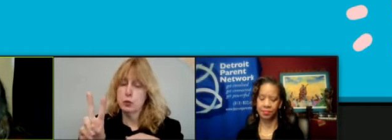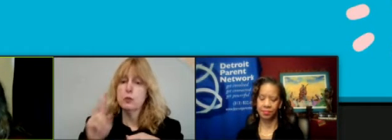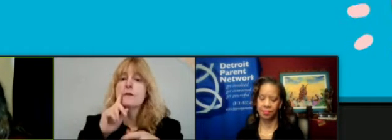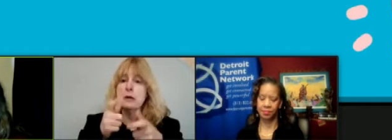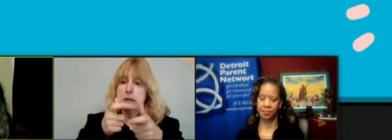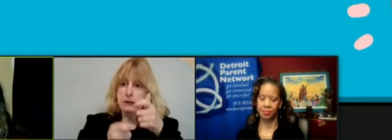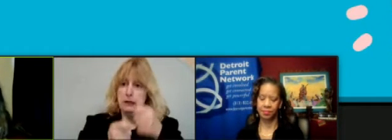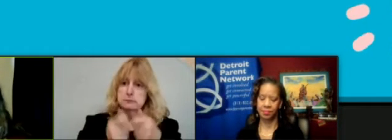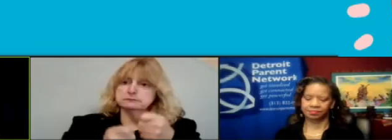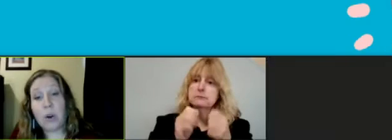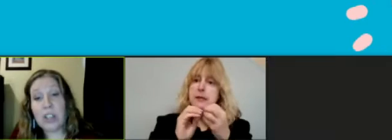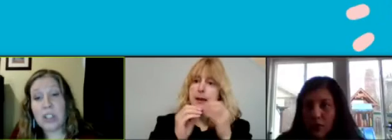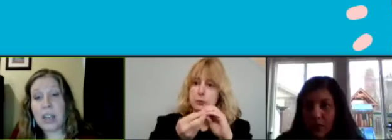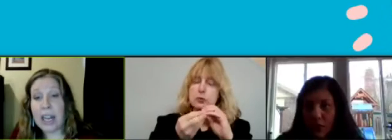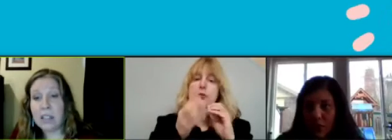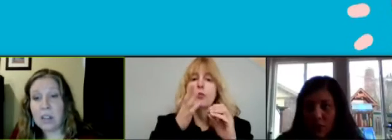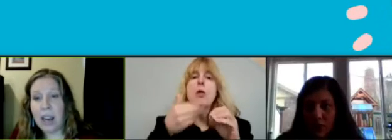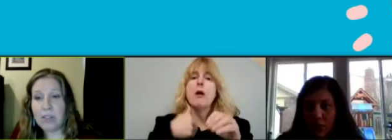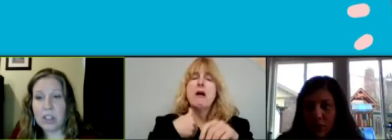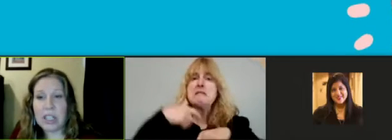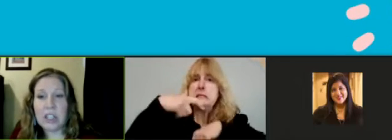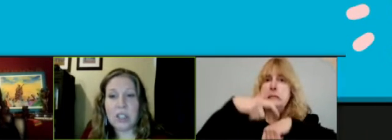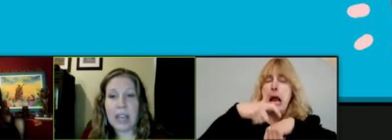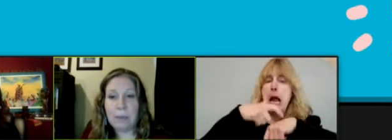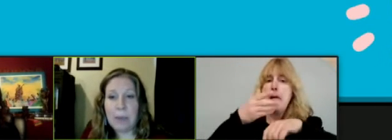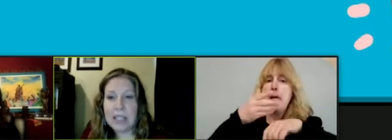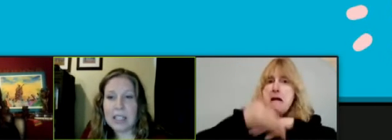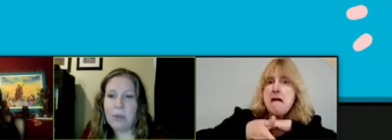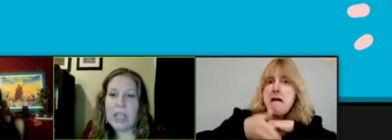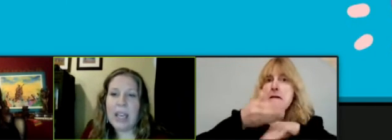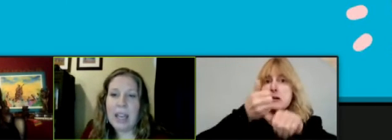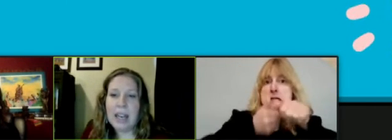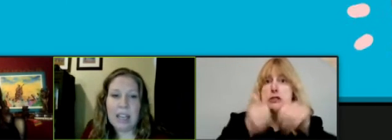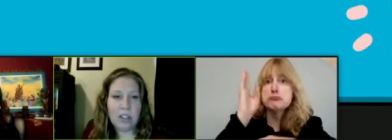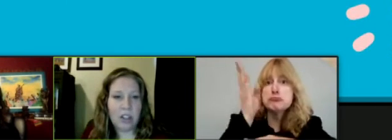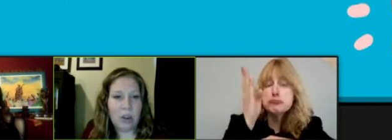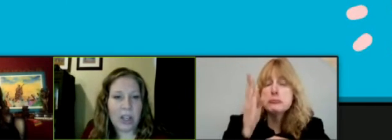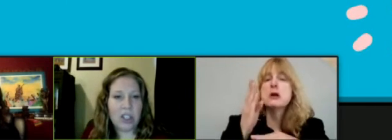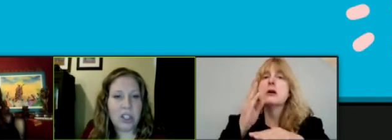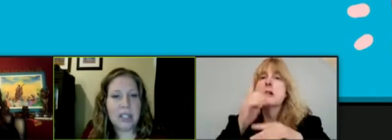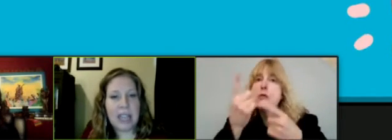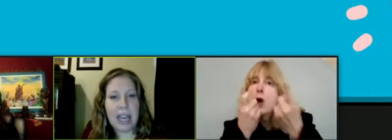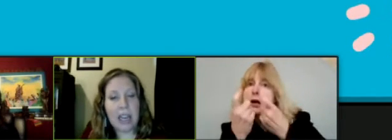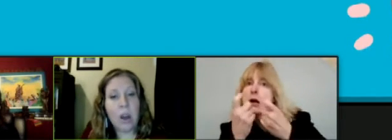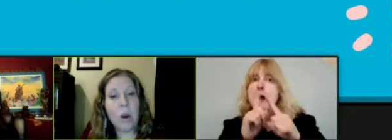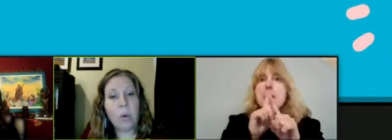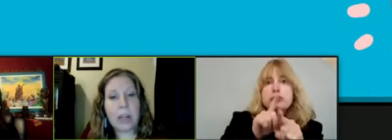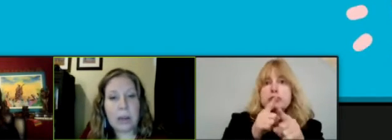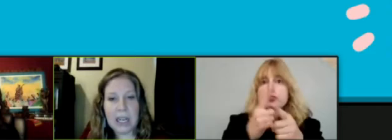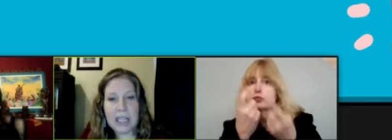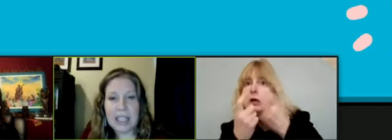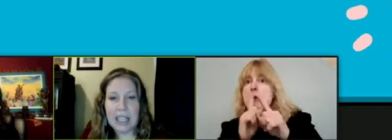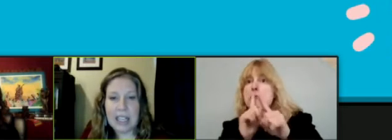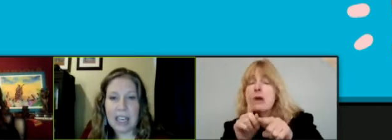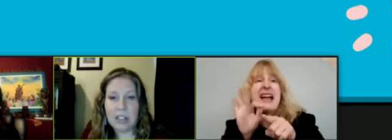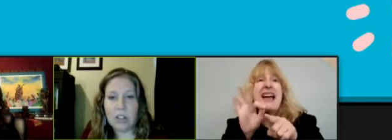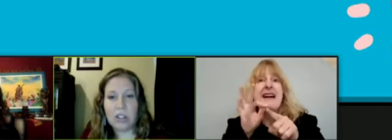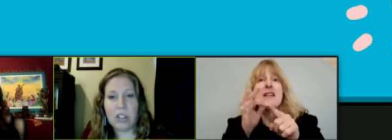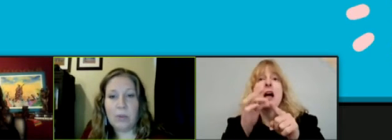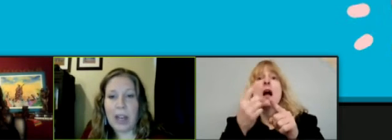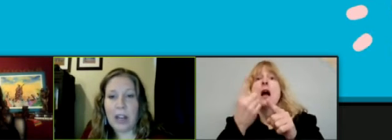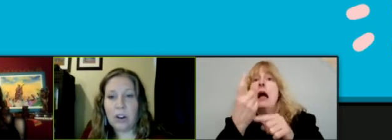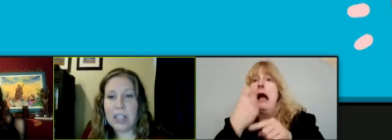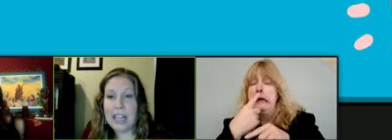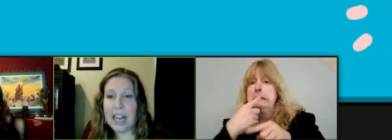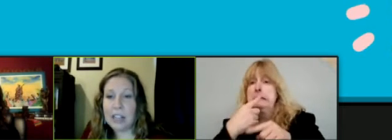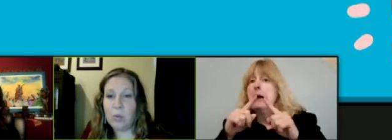313-288-2082. We'll have a time for question and answer after each segment. If we can't answer your question today, we're committed to getting the answers to